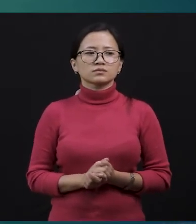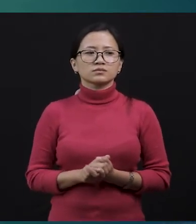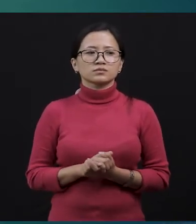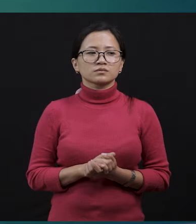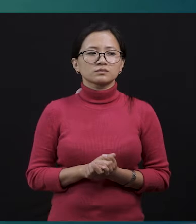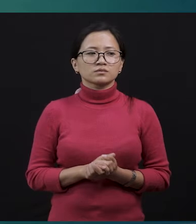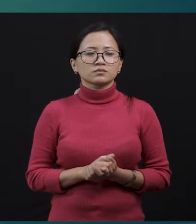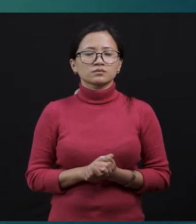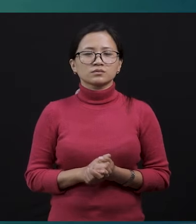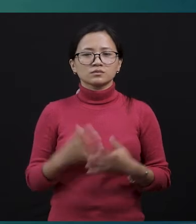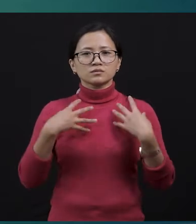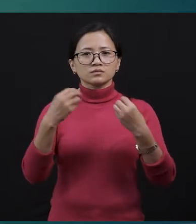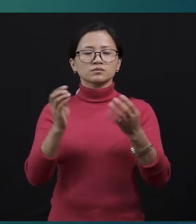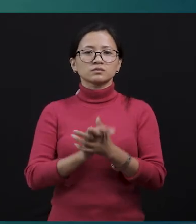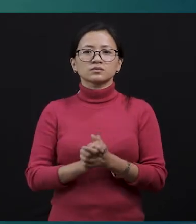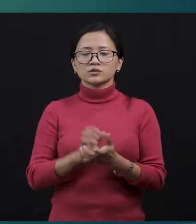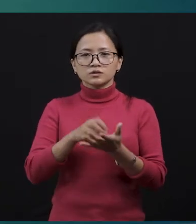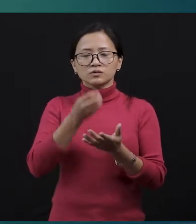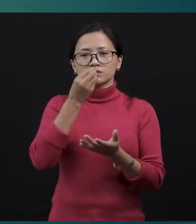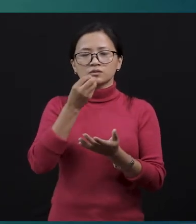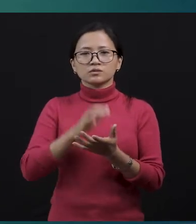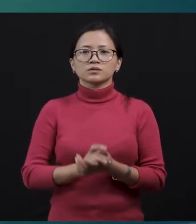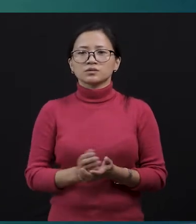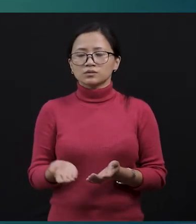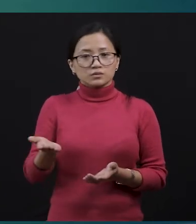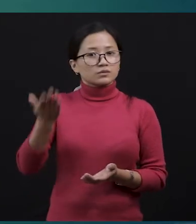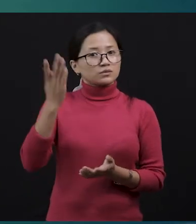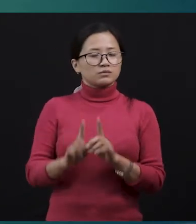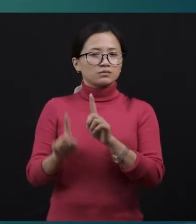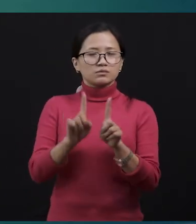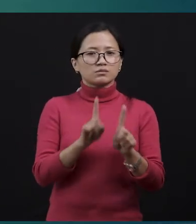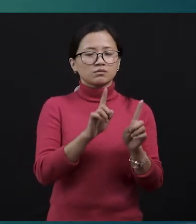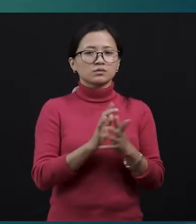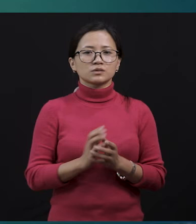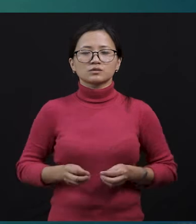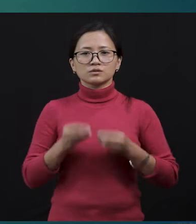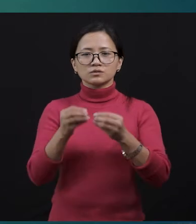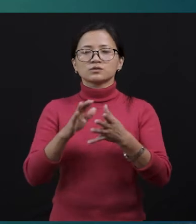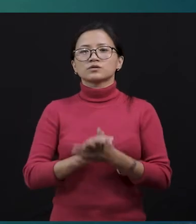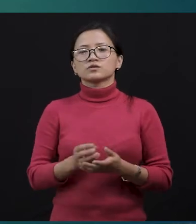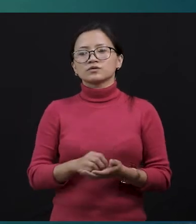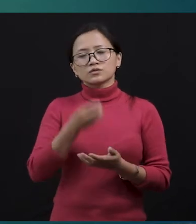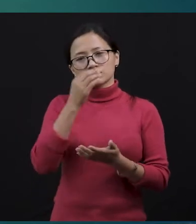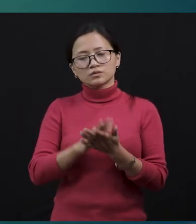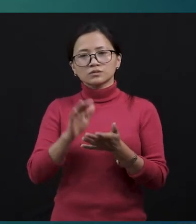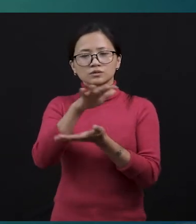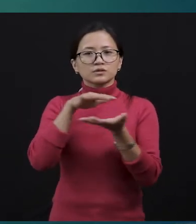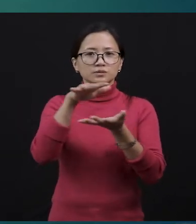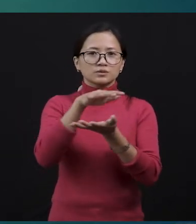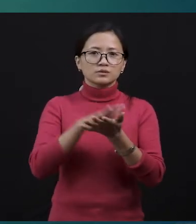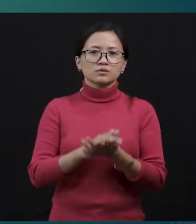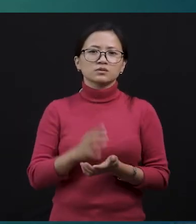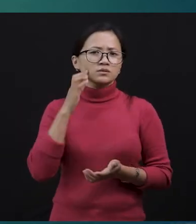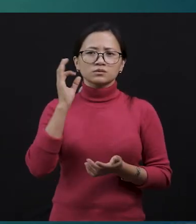on space because they want to have food. They want to grow plants and give food on space. Because